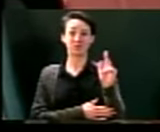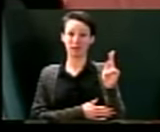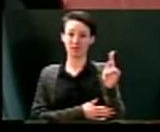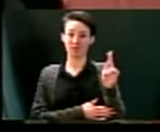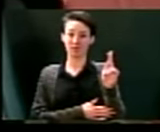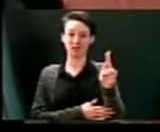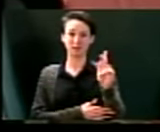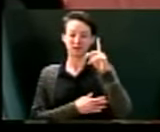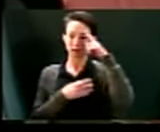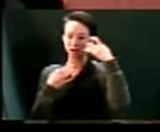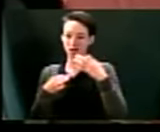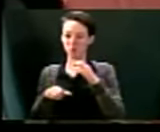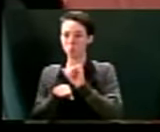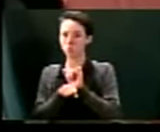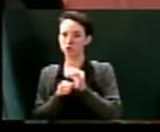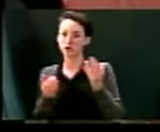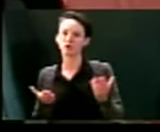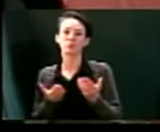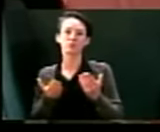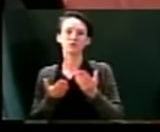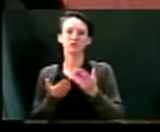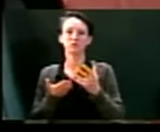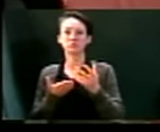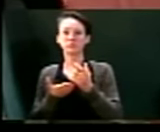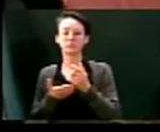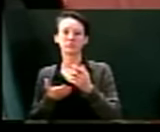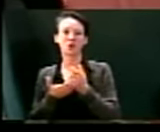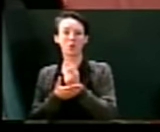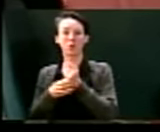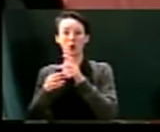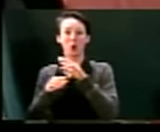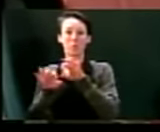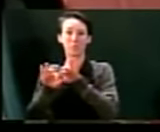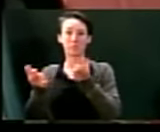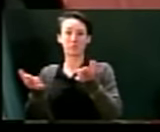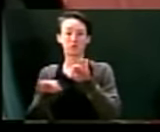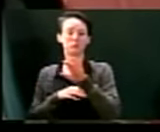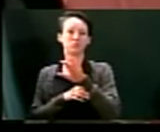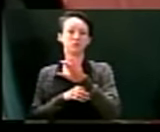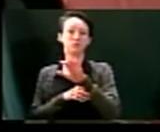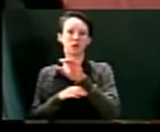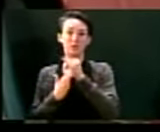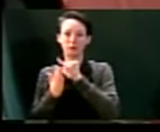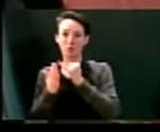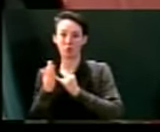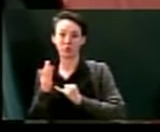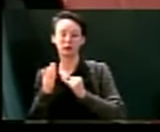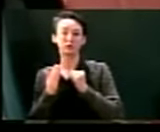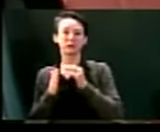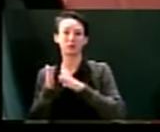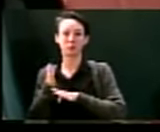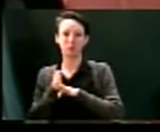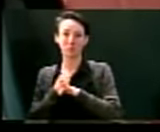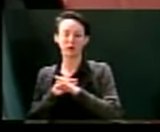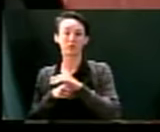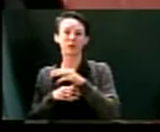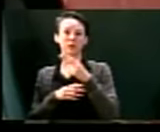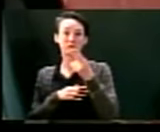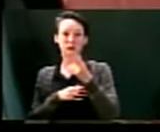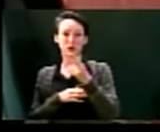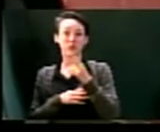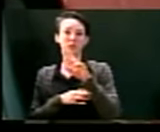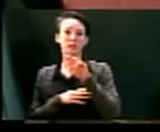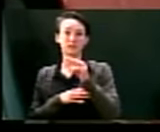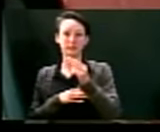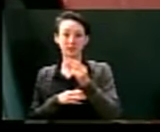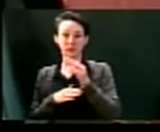here, earning a Bachelor of Arts degree in political science with minor in history and secondary education and a master's